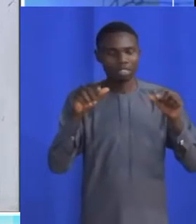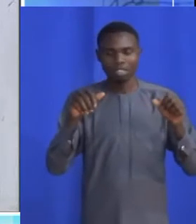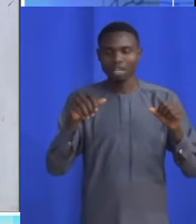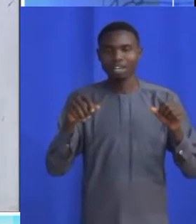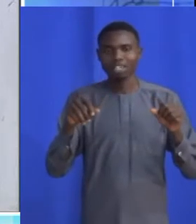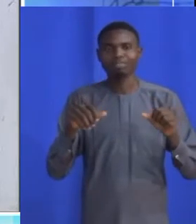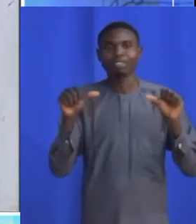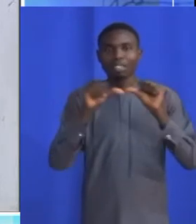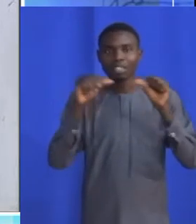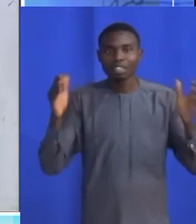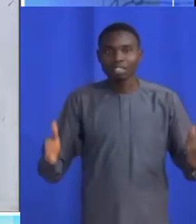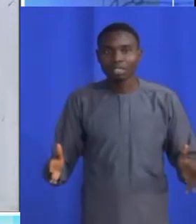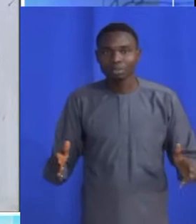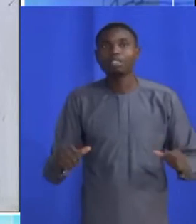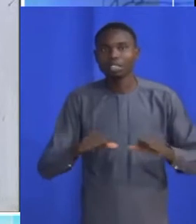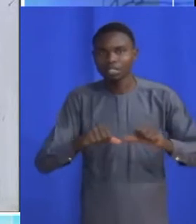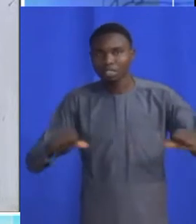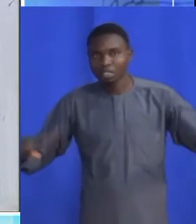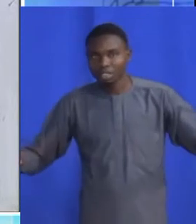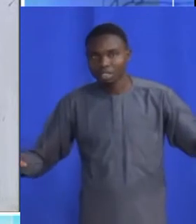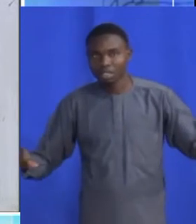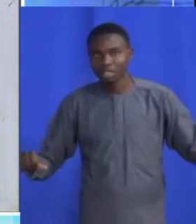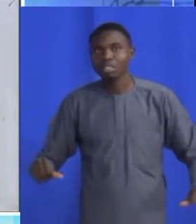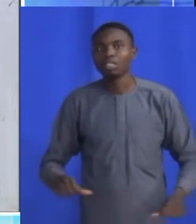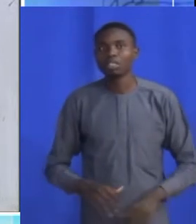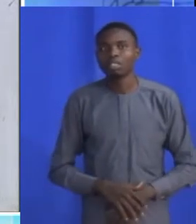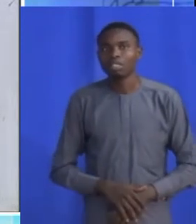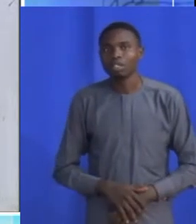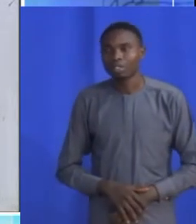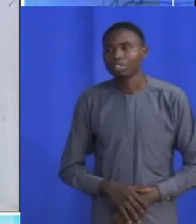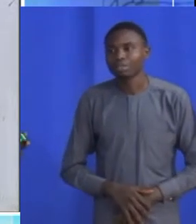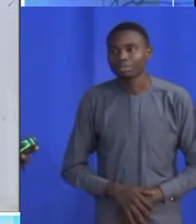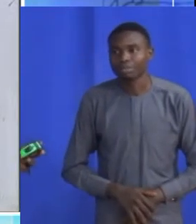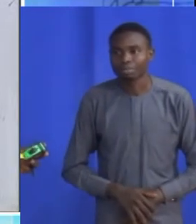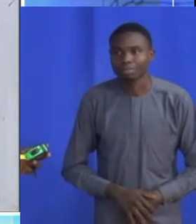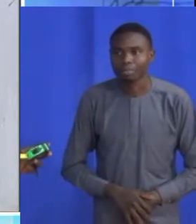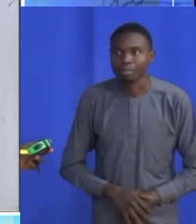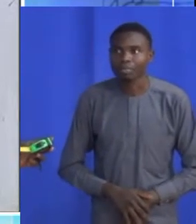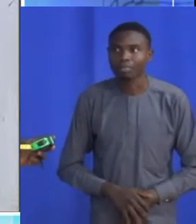repressed, should not be oppressed, should not be punished unjustly.